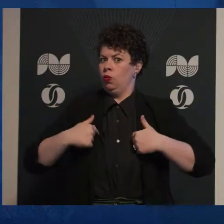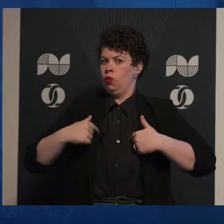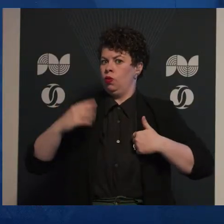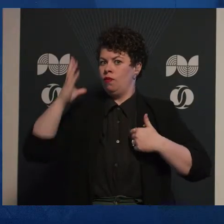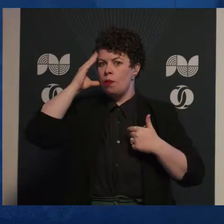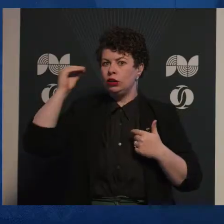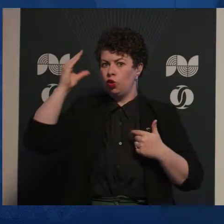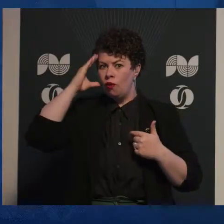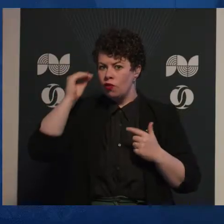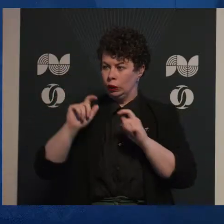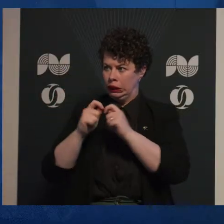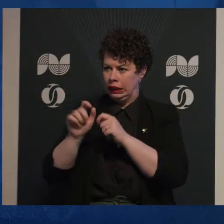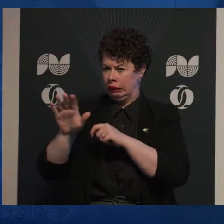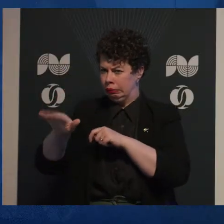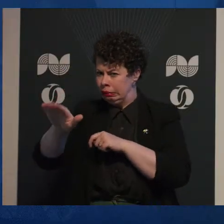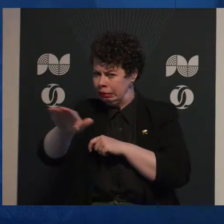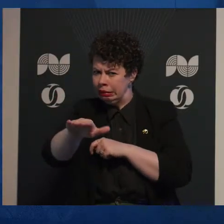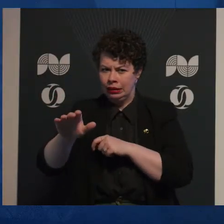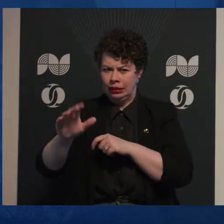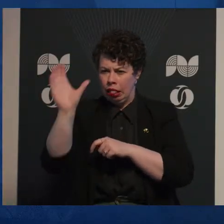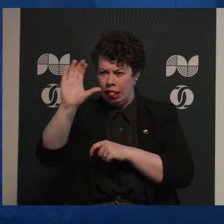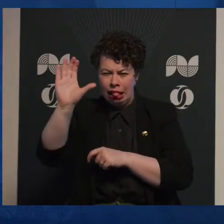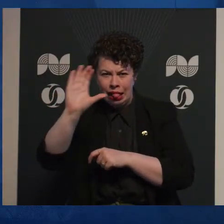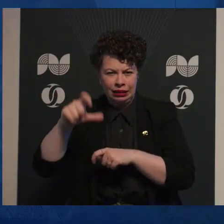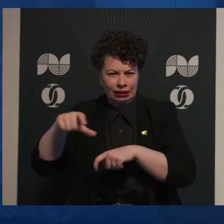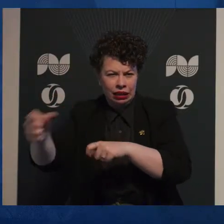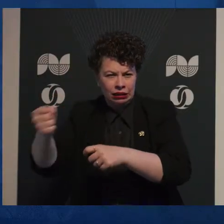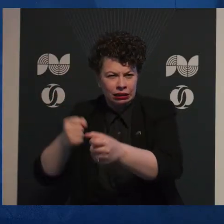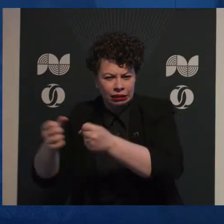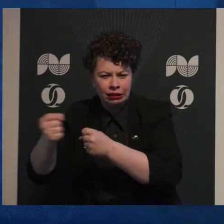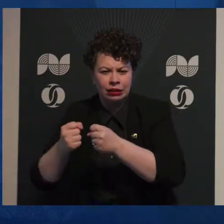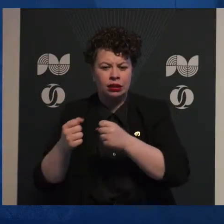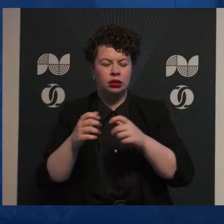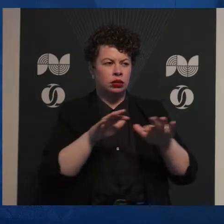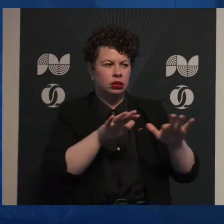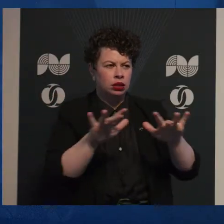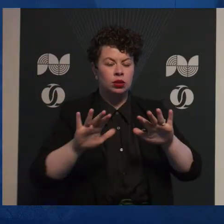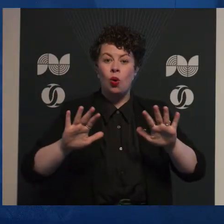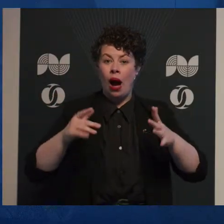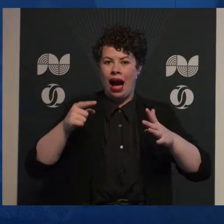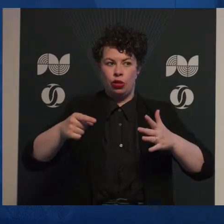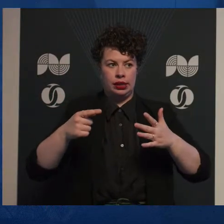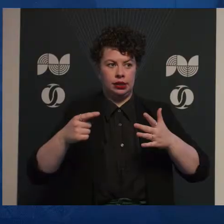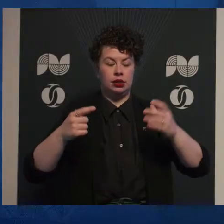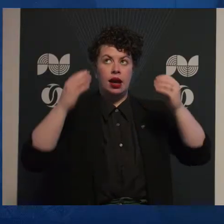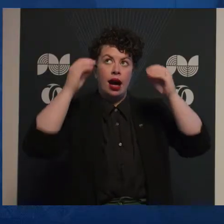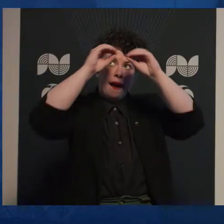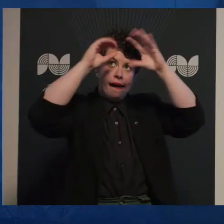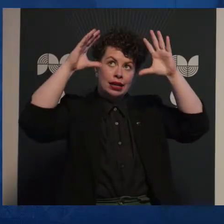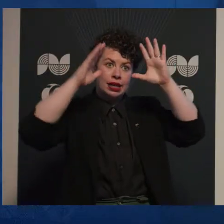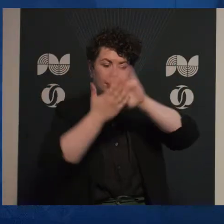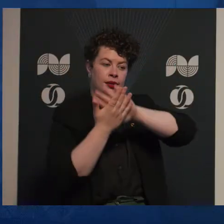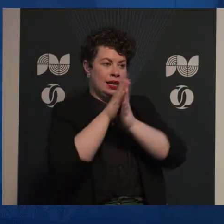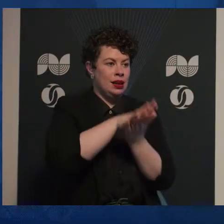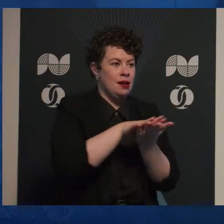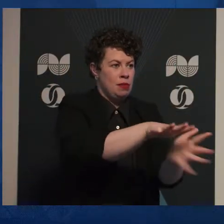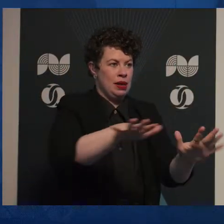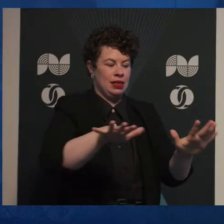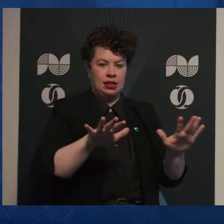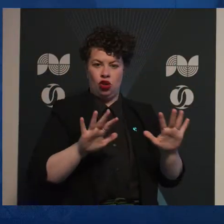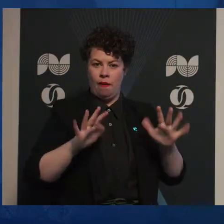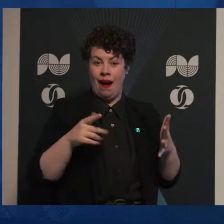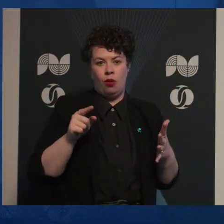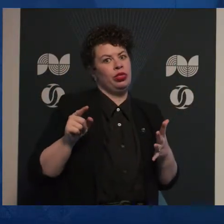sets of teams and people. And then the question is how can we accelerate that implementation? What is a smart way to